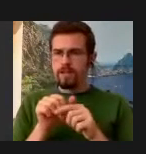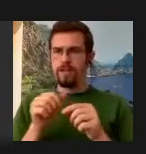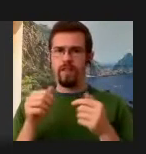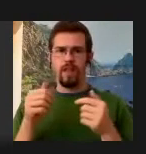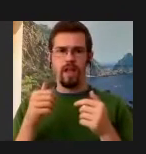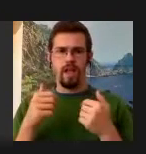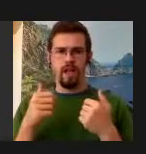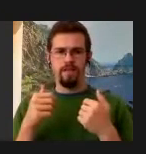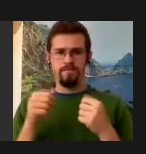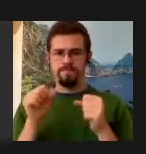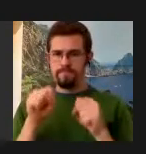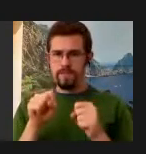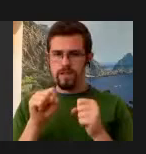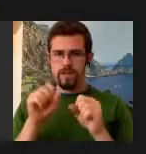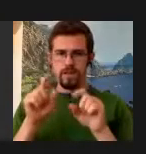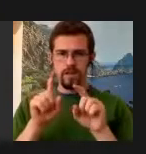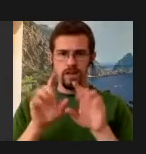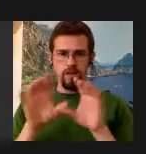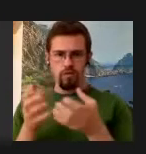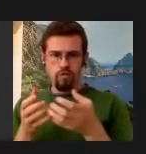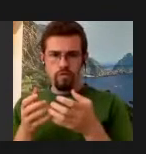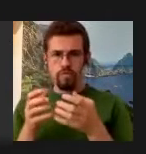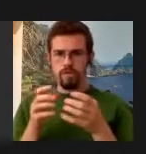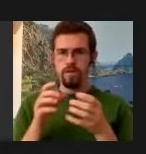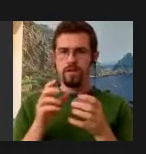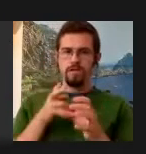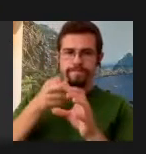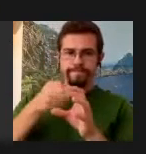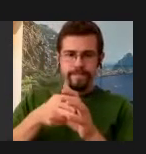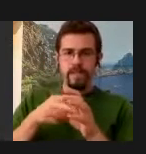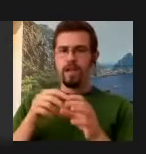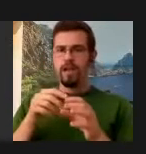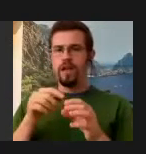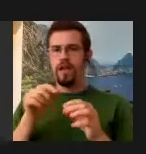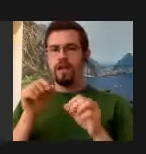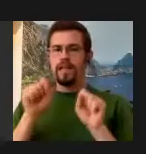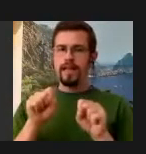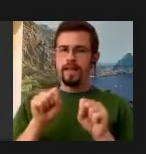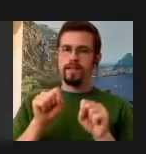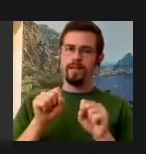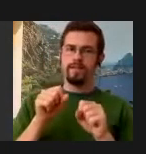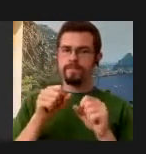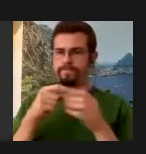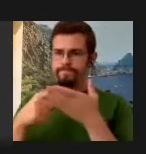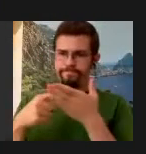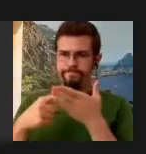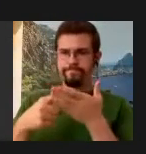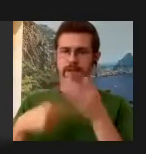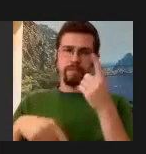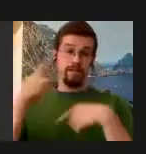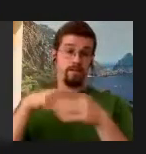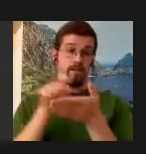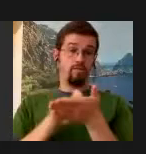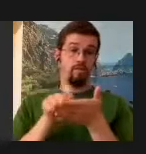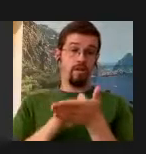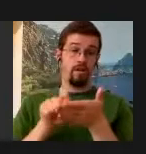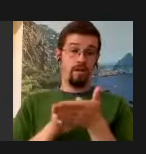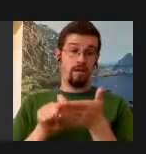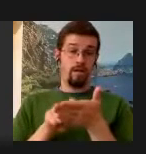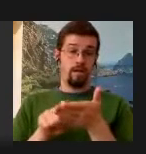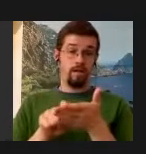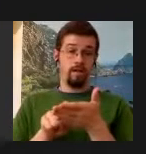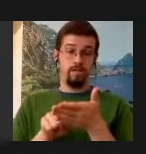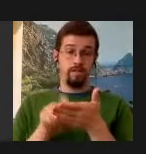parkour, I think, books, and so I went back home with, and I started learning sign writing. I find it very,